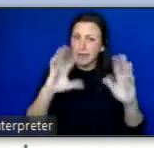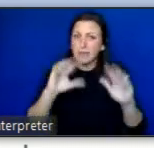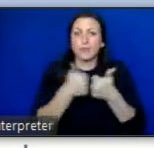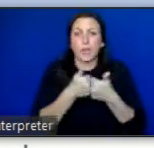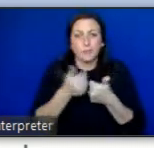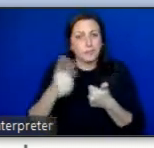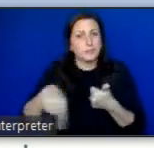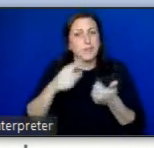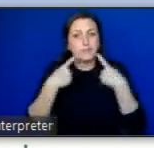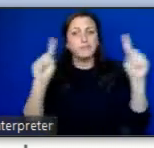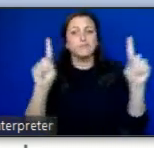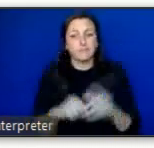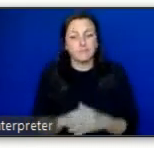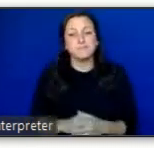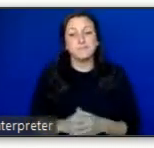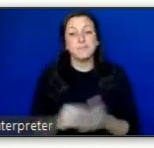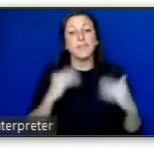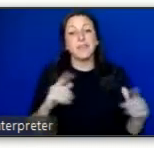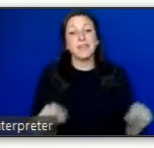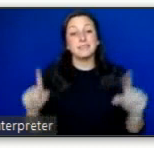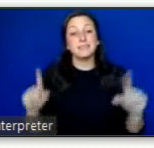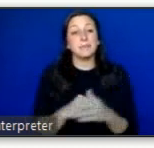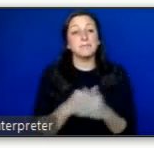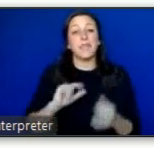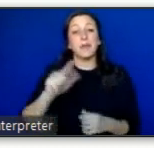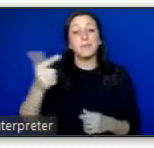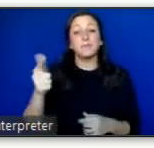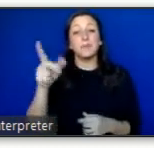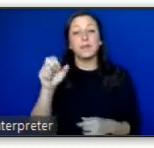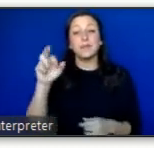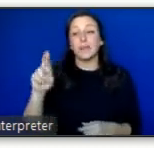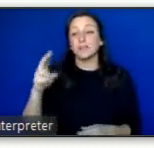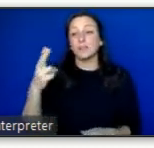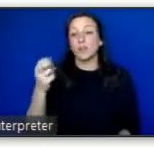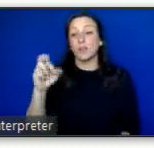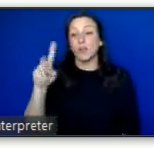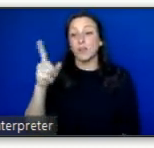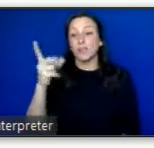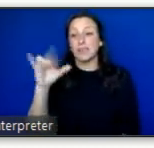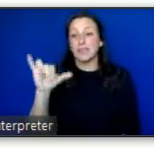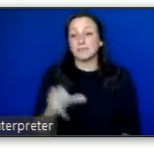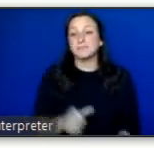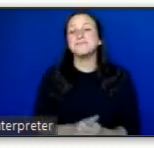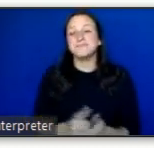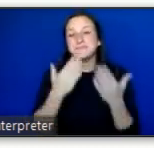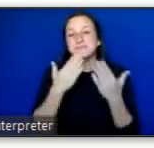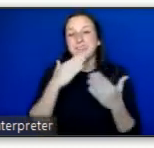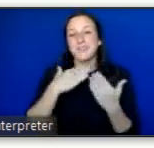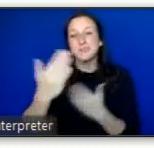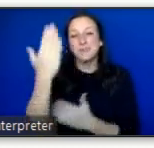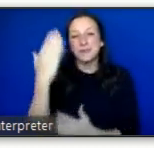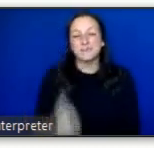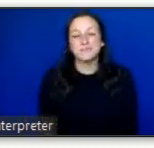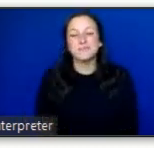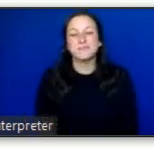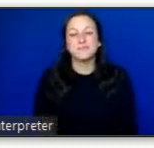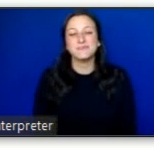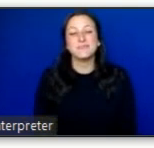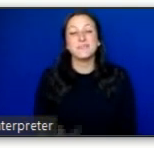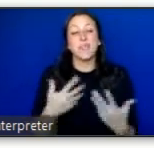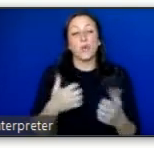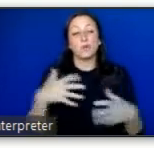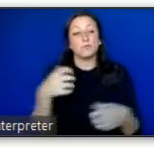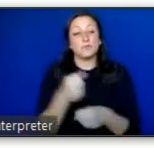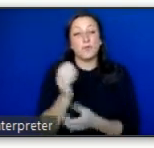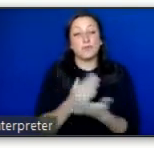next slide. I'll turn it over to Dr. Hurley. Great, thank you. Good morning. So I'd like to summarize some of